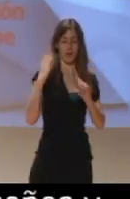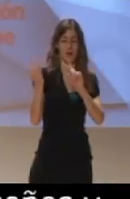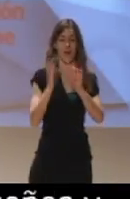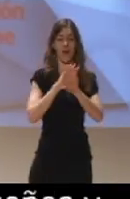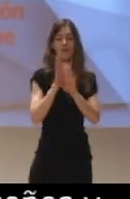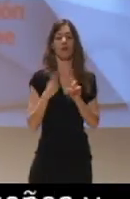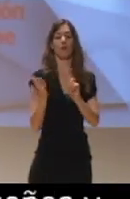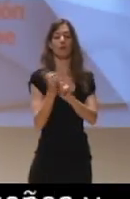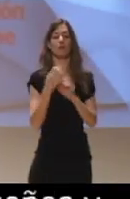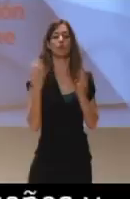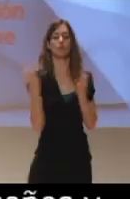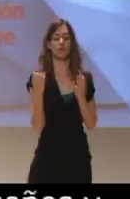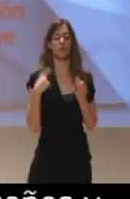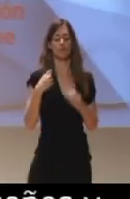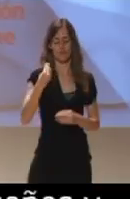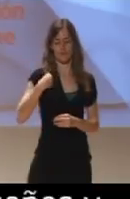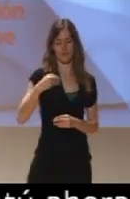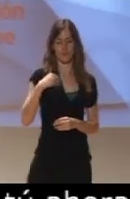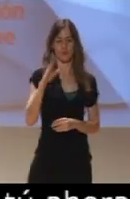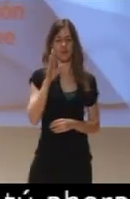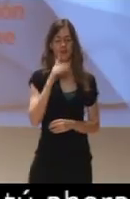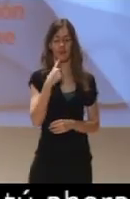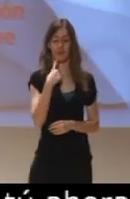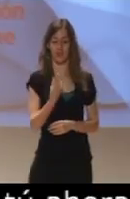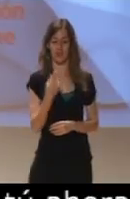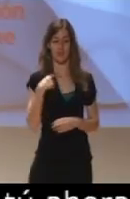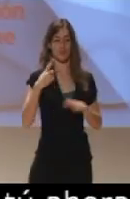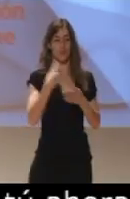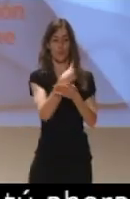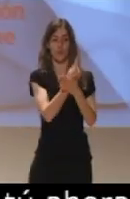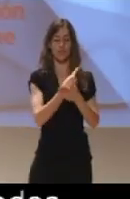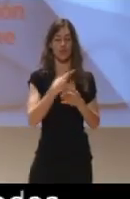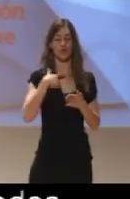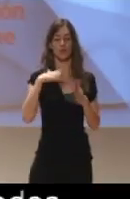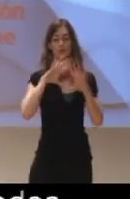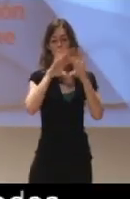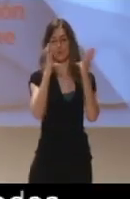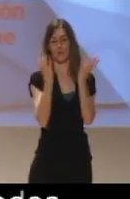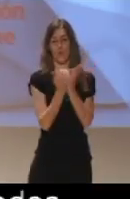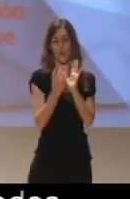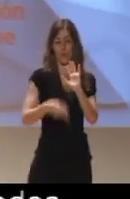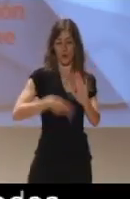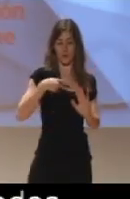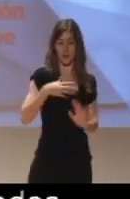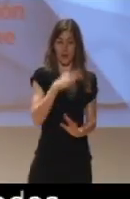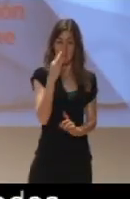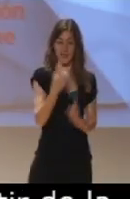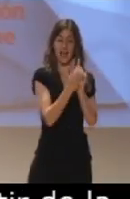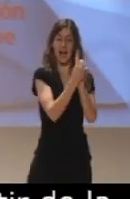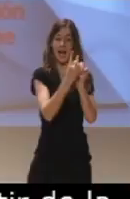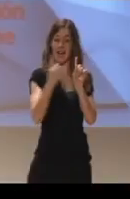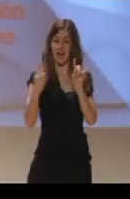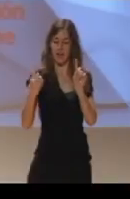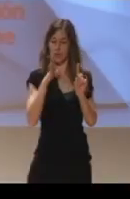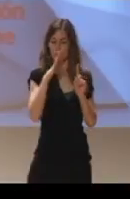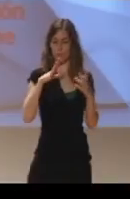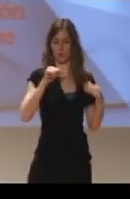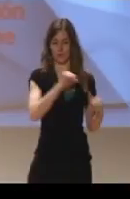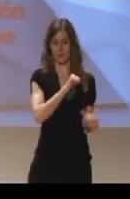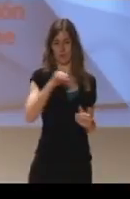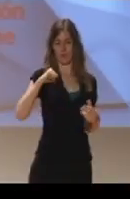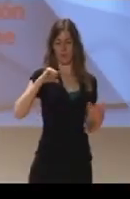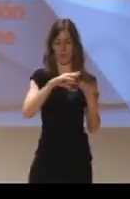beginning. And as you were saying, we need to ensure universal design, that is design for all, but then